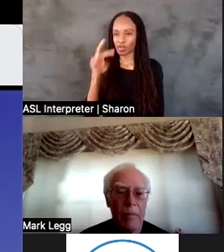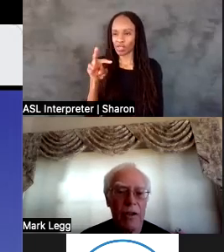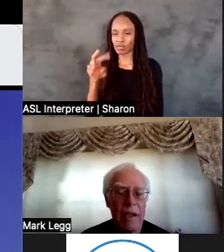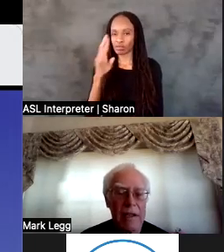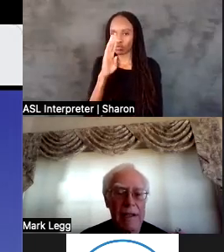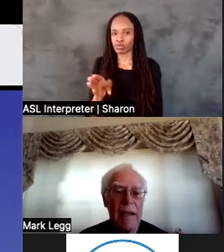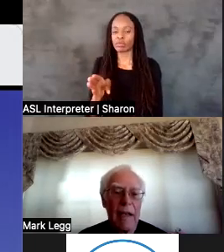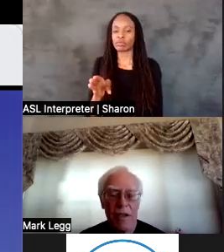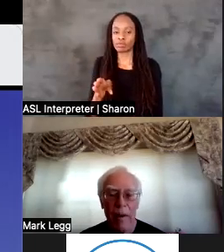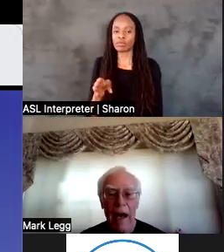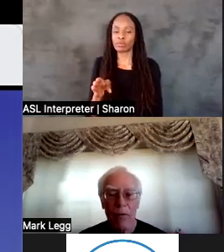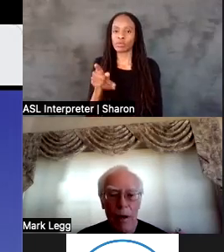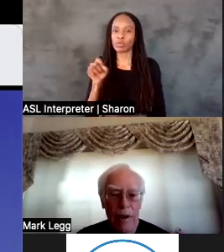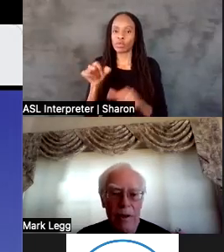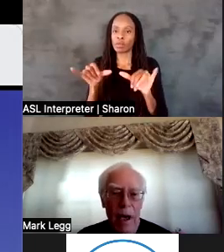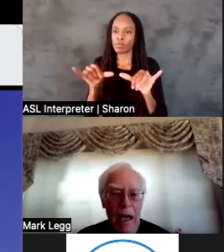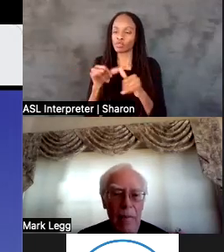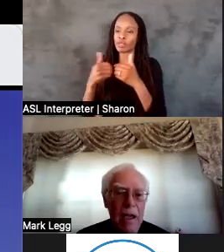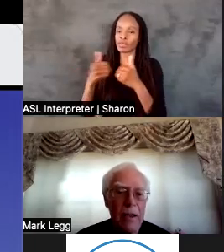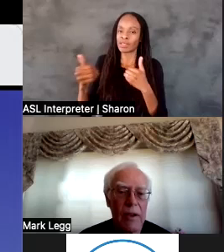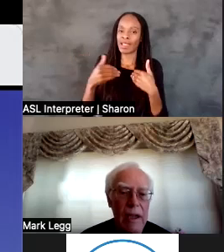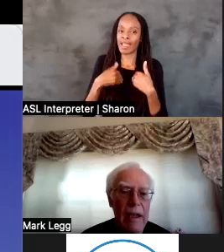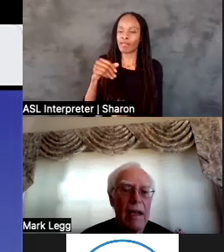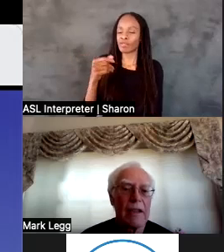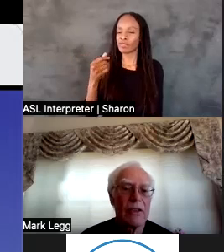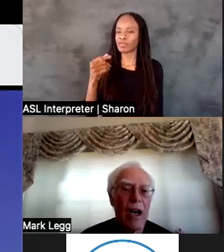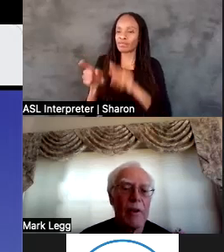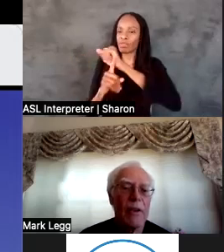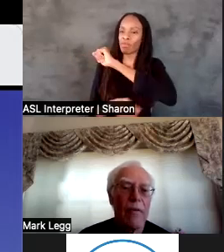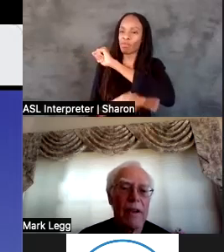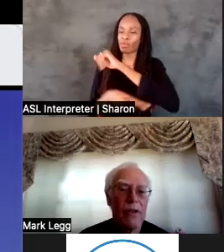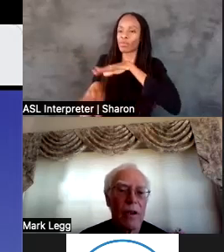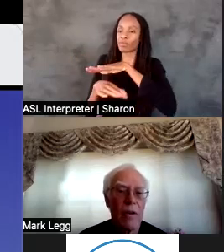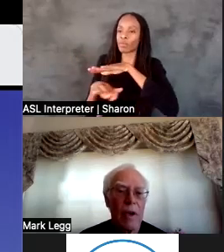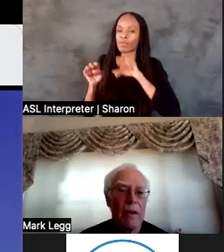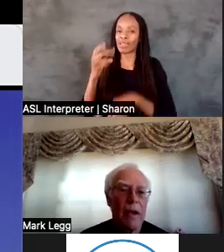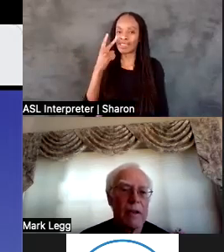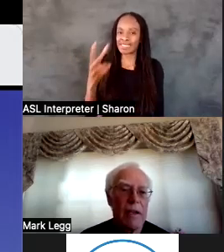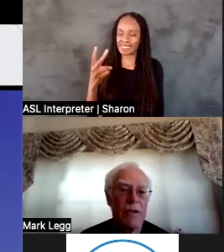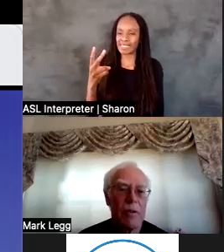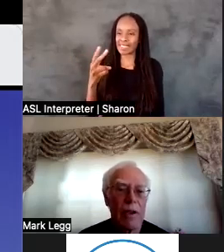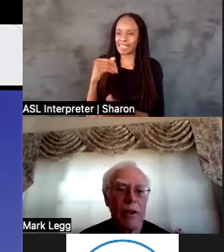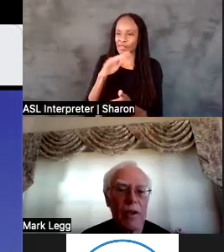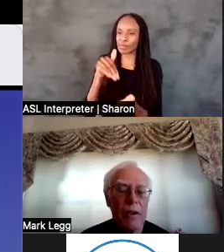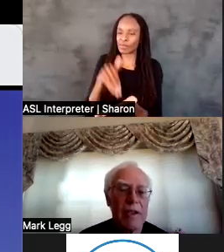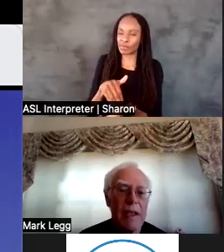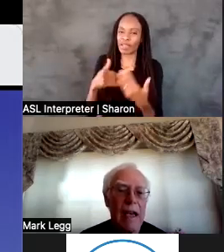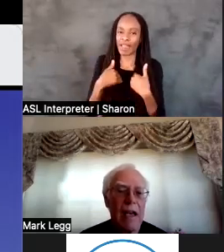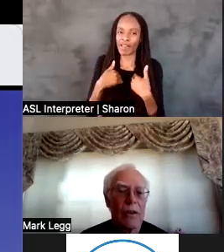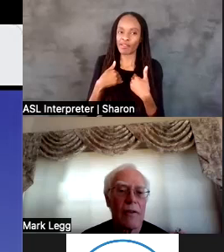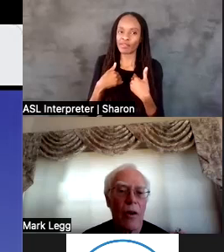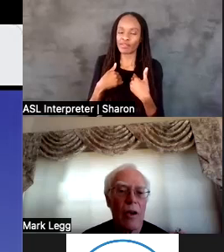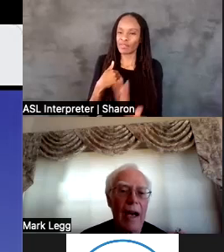so you can measure the distance. There's a pile of rubble at the bottom. You can see the scarp itself, and sort of the middle, there's those brittle stars. You can